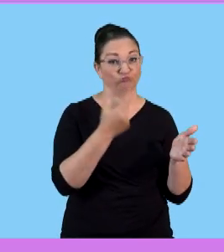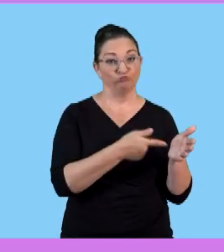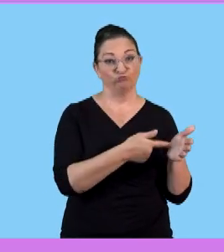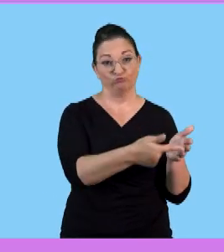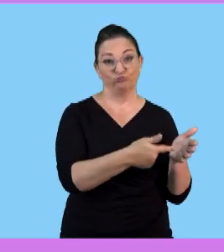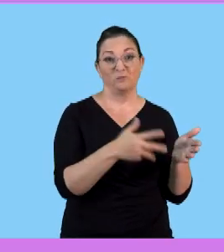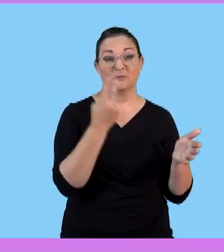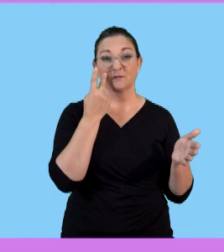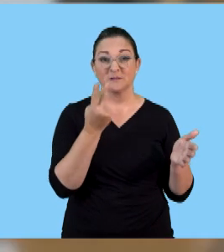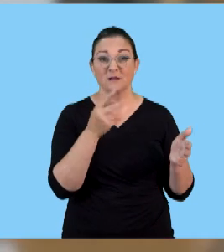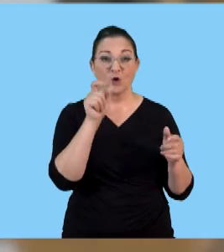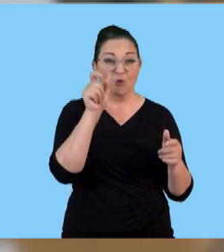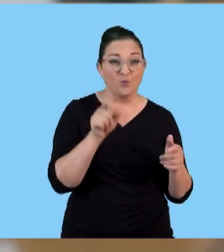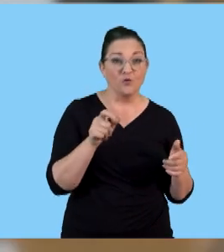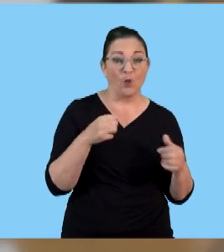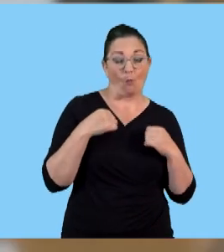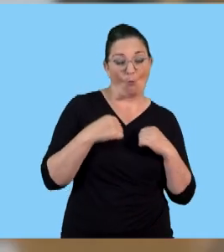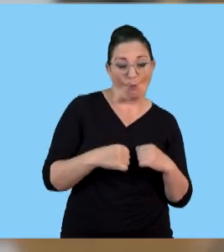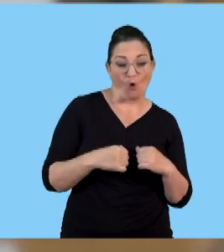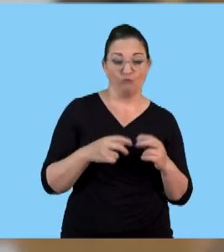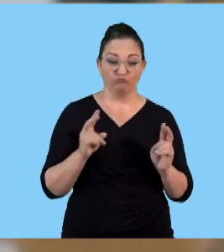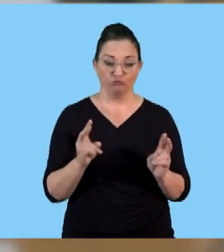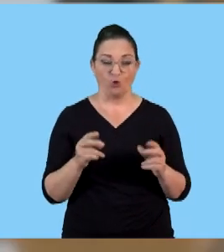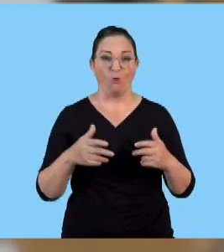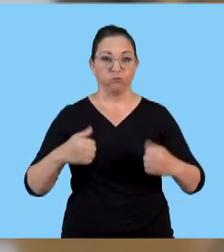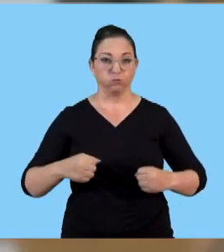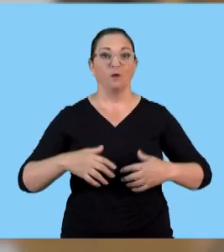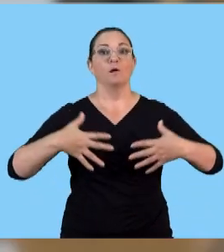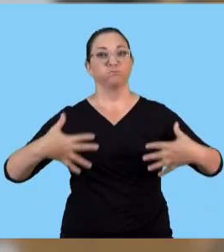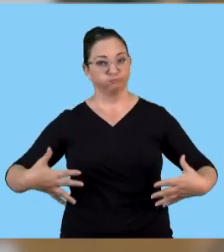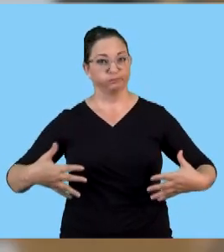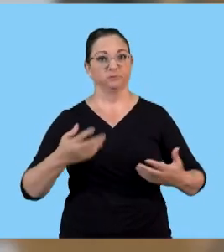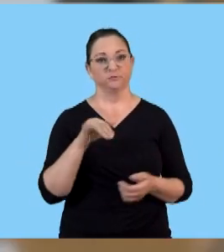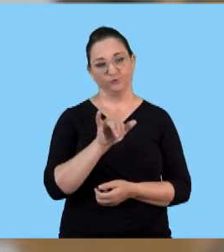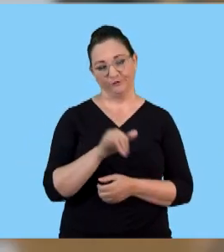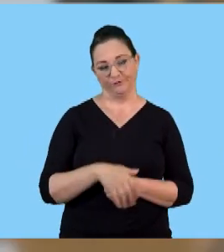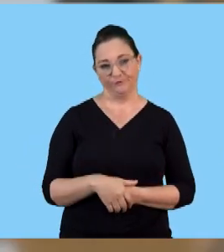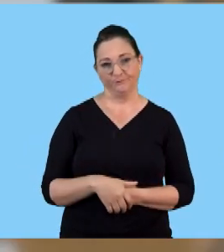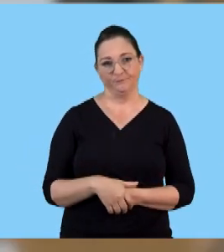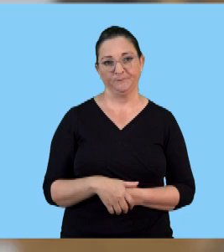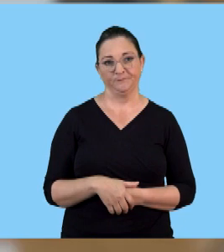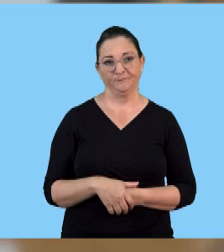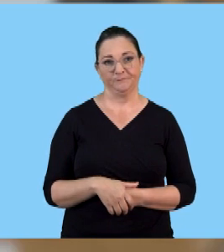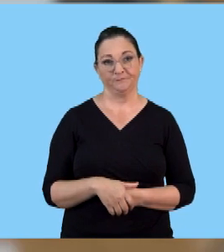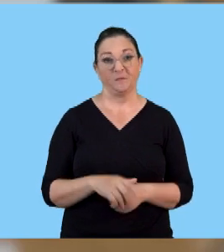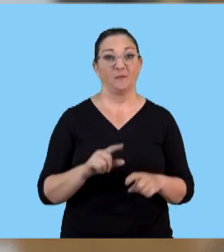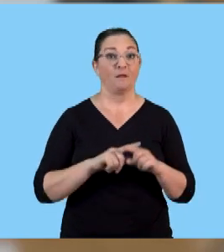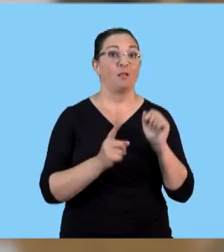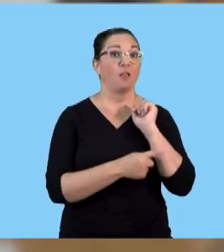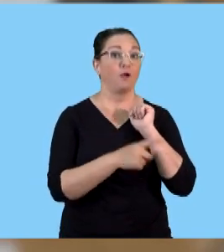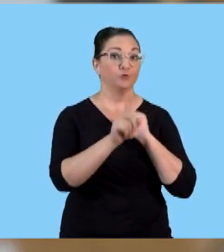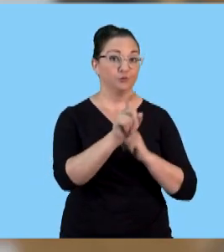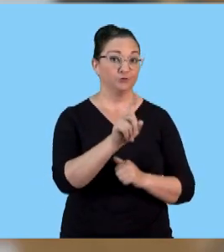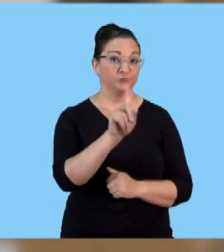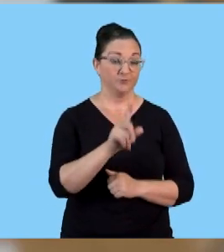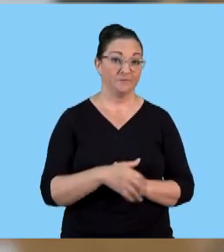we're going to look at whether a person is either underweight, normal weight, overweight, or obese. Then, one